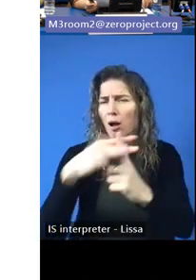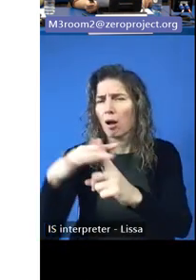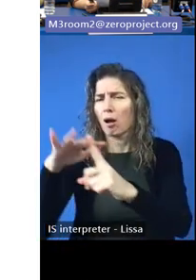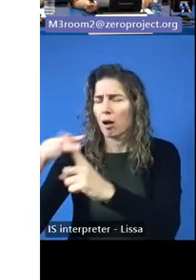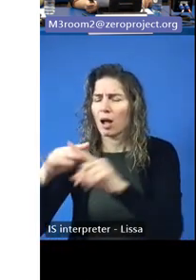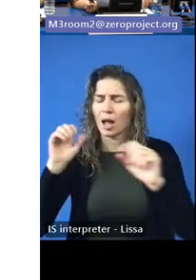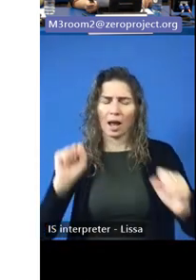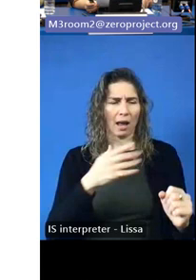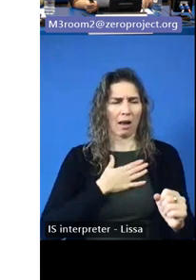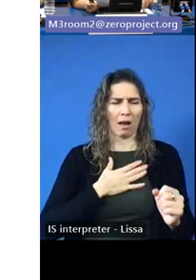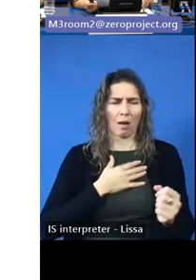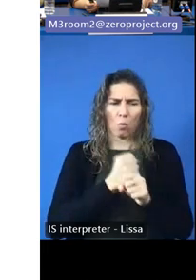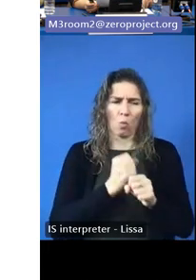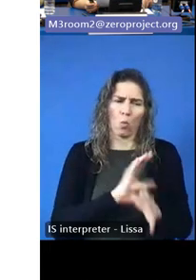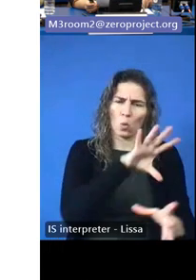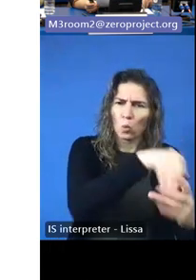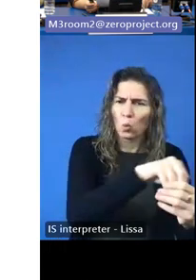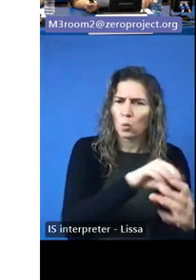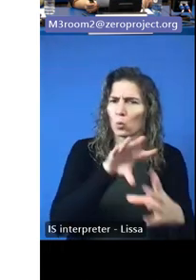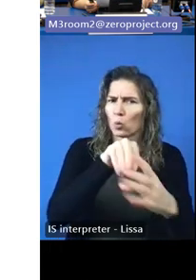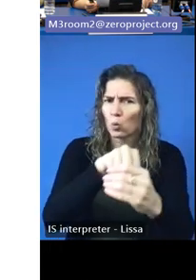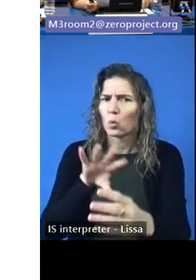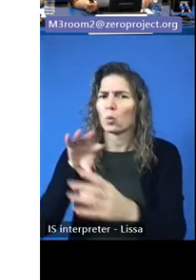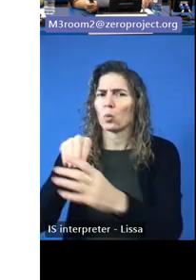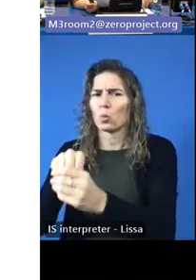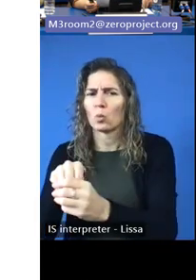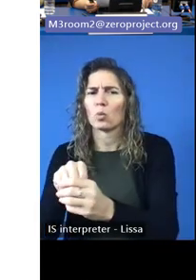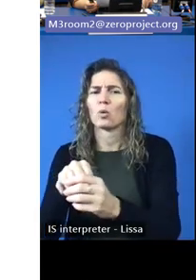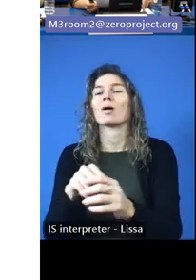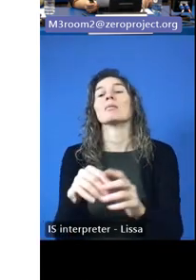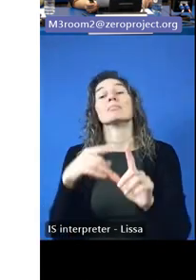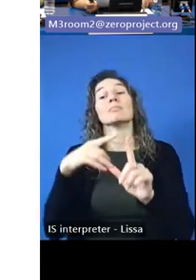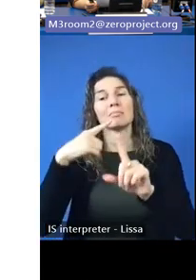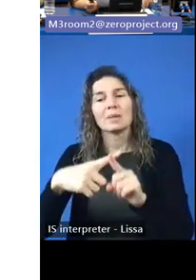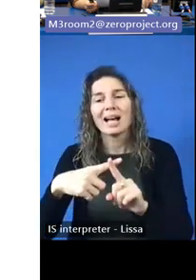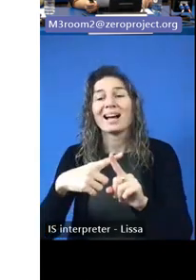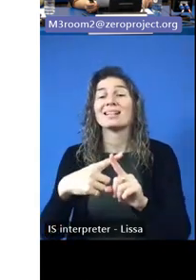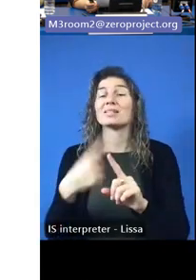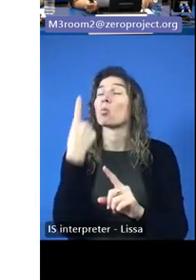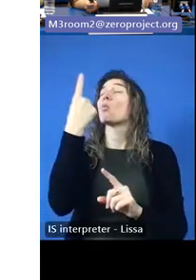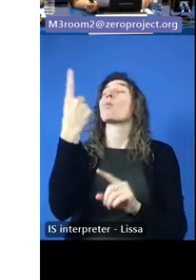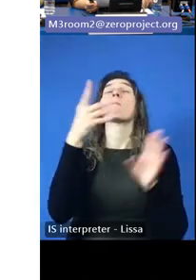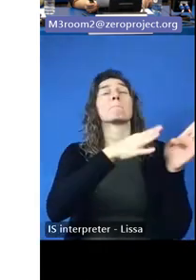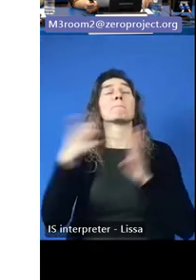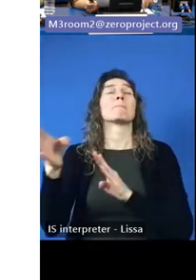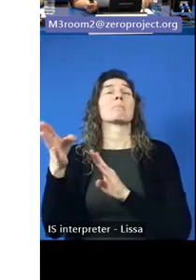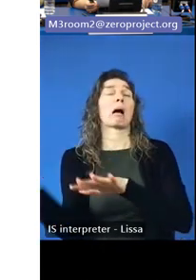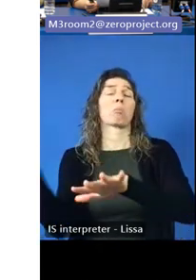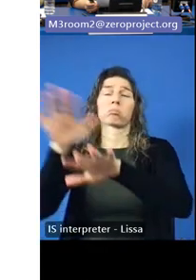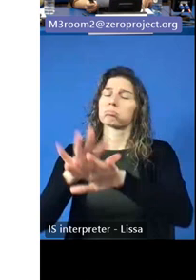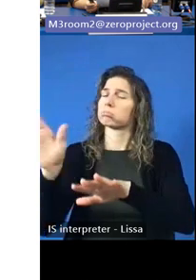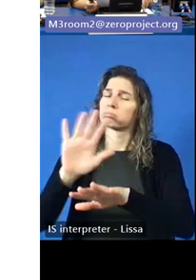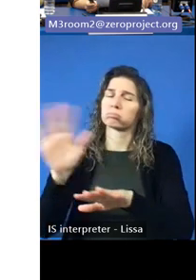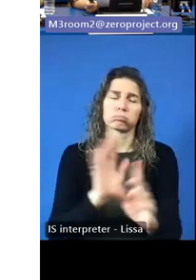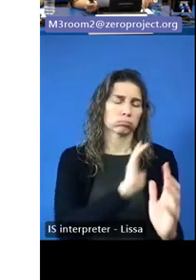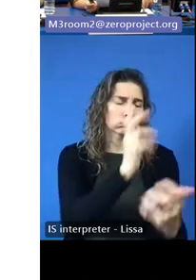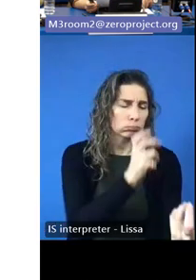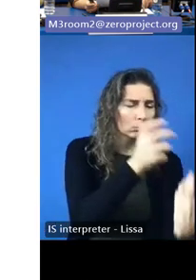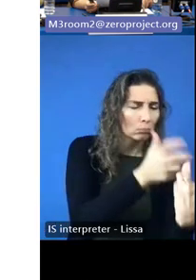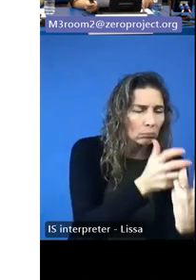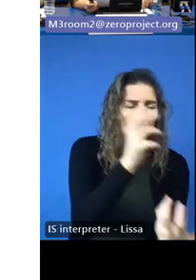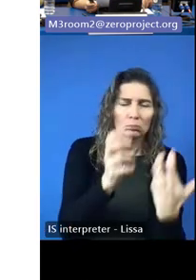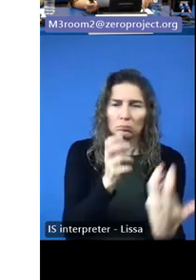responsive nutrition and feeding practices based on personalized care plans adapted to the needs of children with disabilities. Our